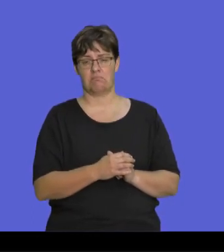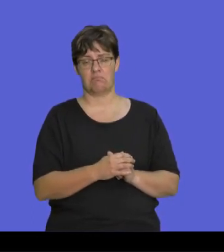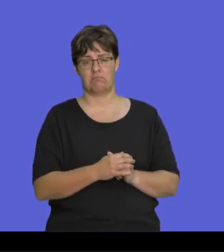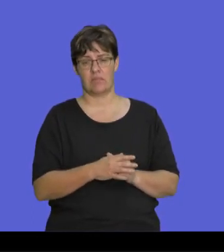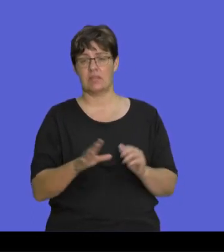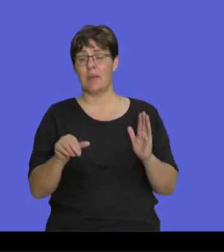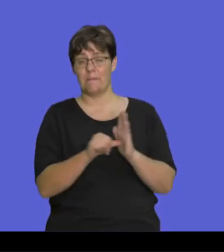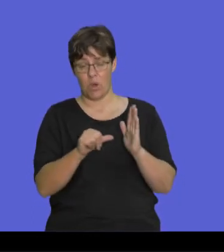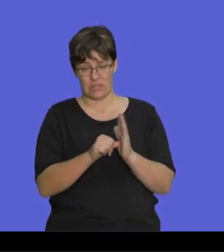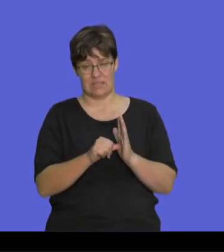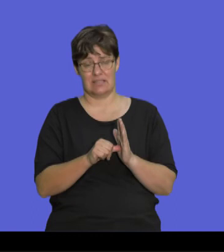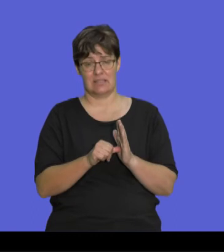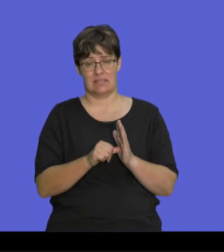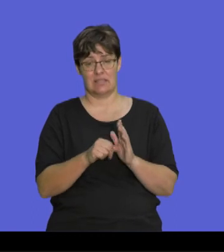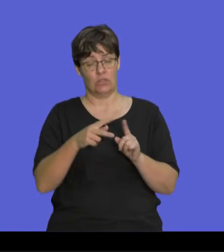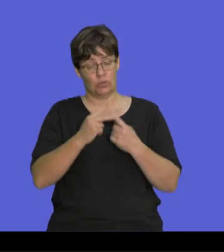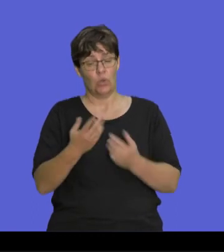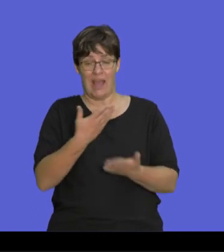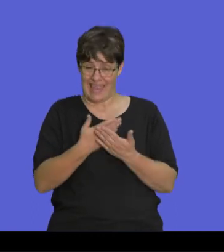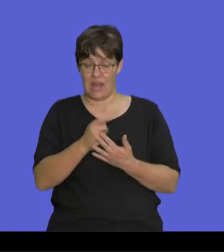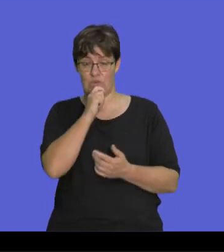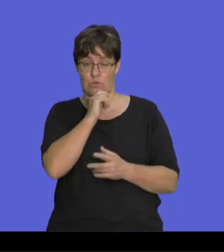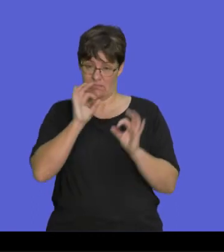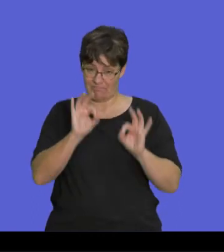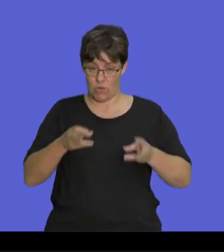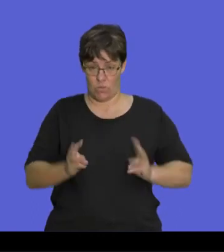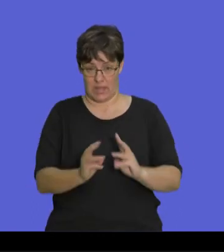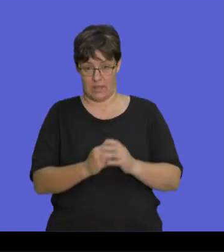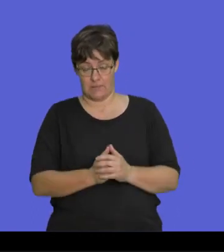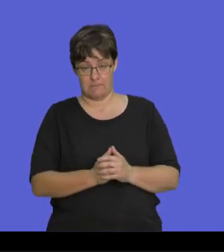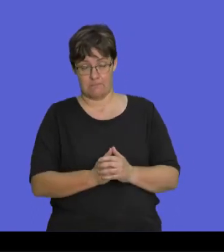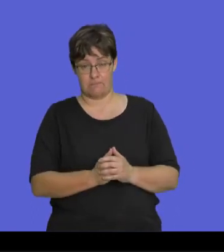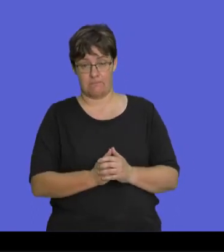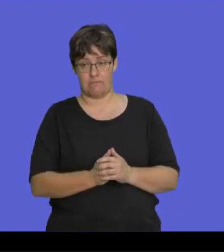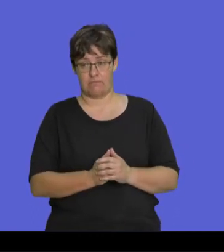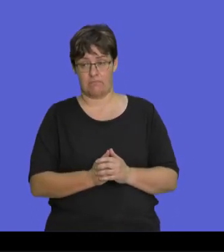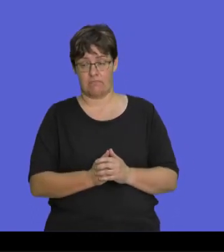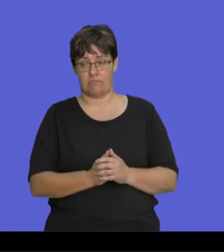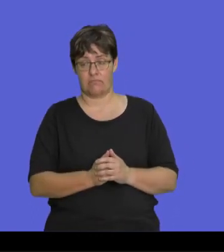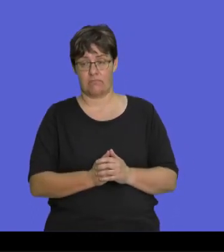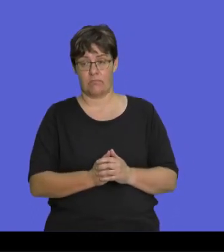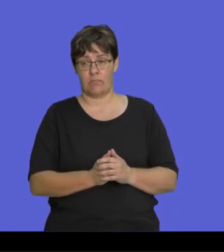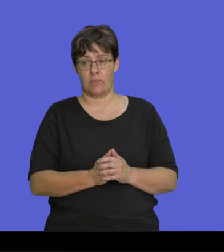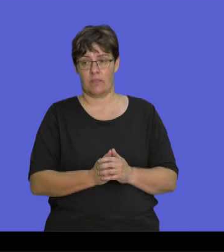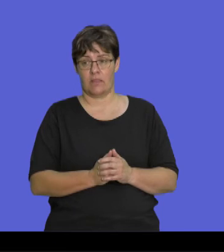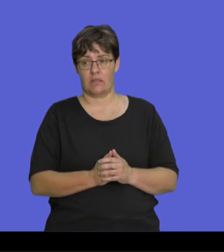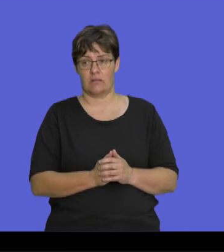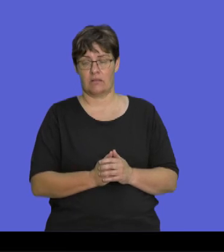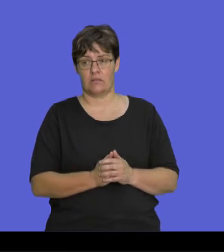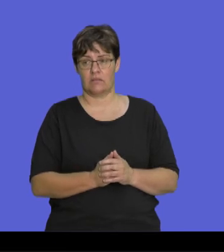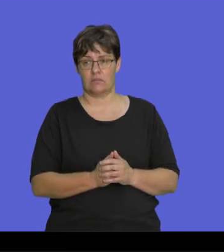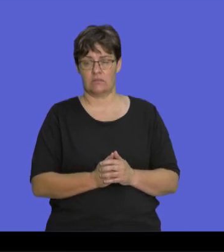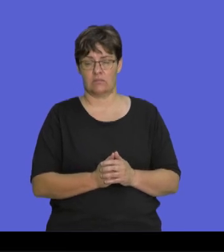very important tool that you must be able to utilize correctly so, right? So here we have, okay, this